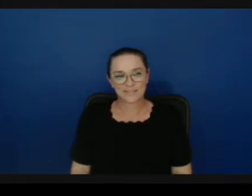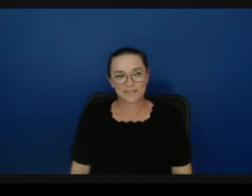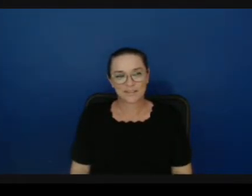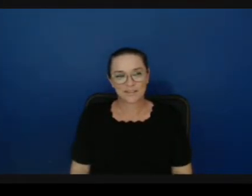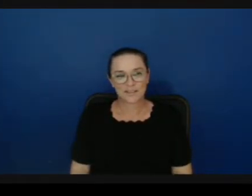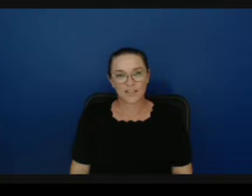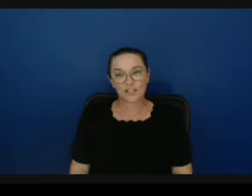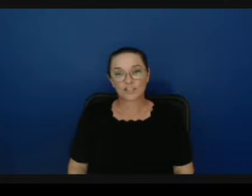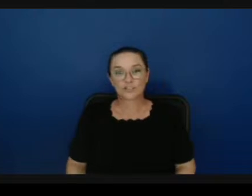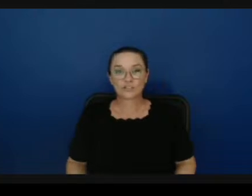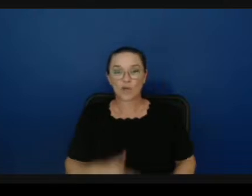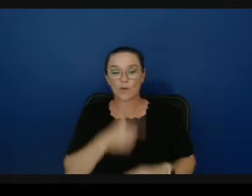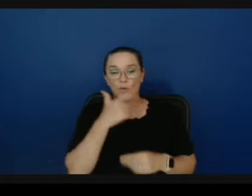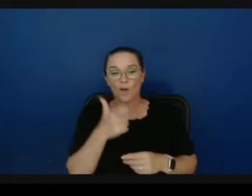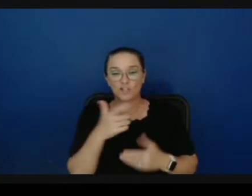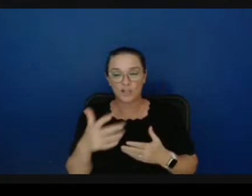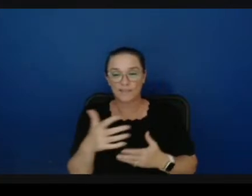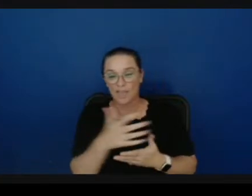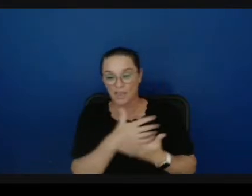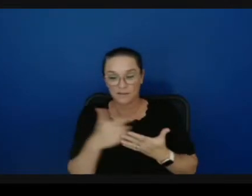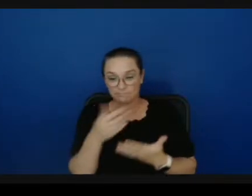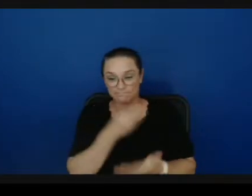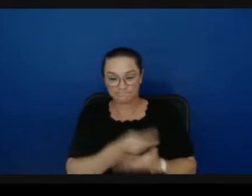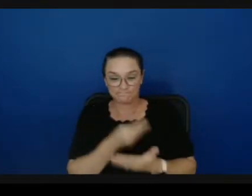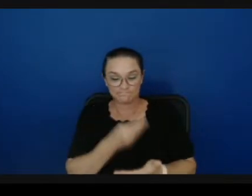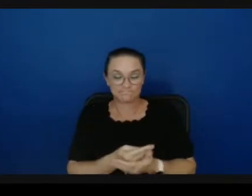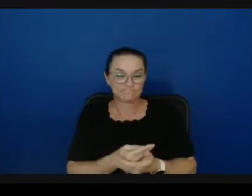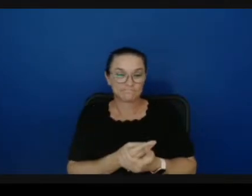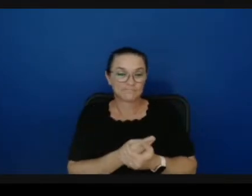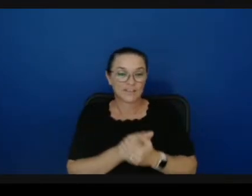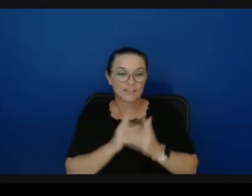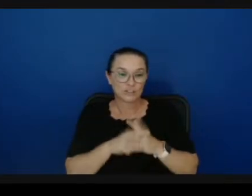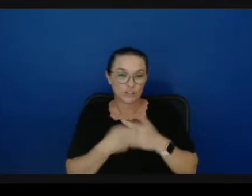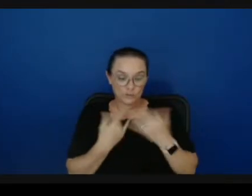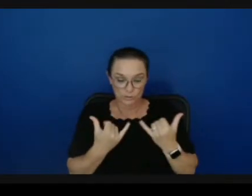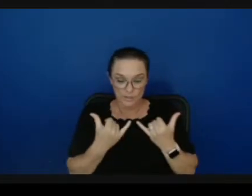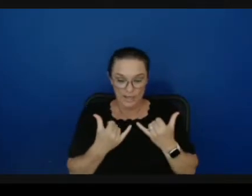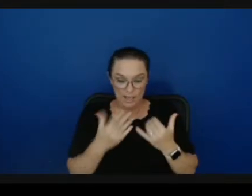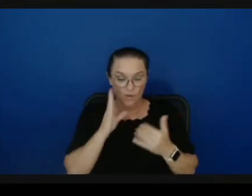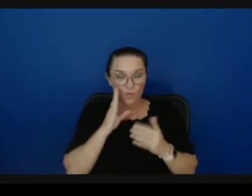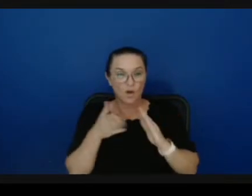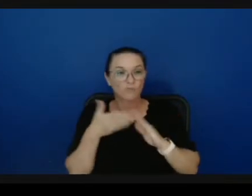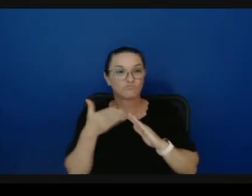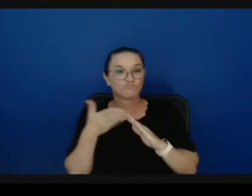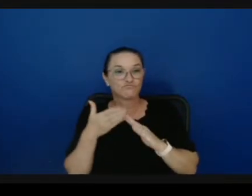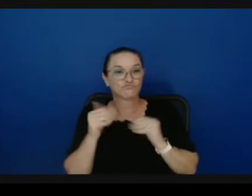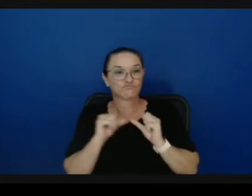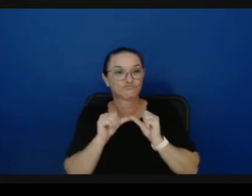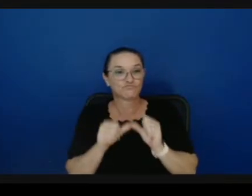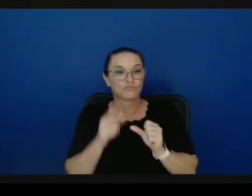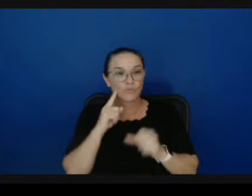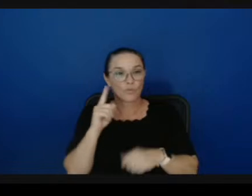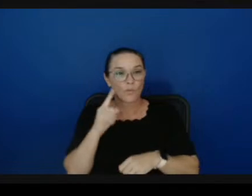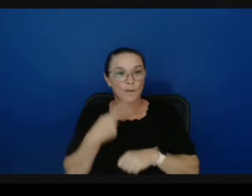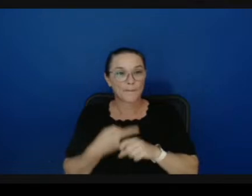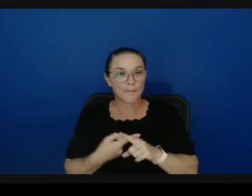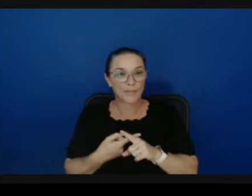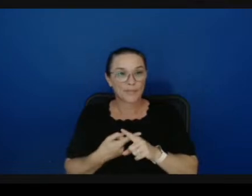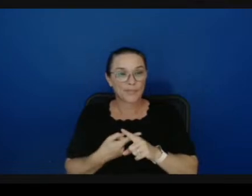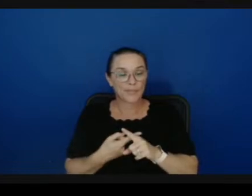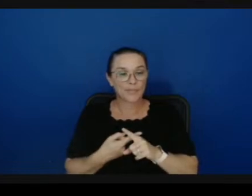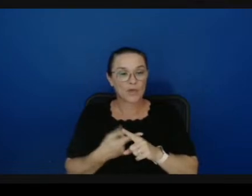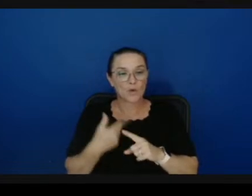for our summer fundraiser. Starts today. It's going to run for a month. So Any and all support, we appreciate it. We did have